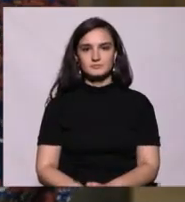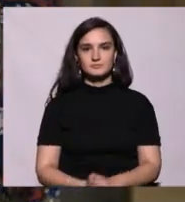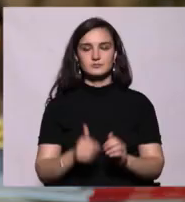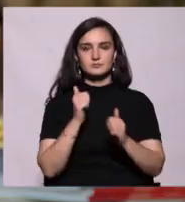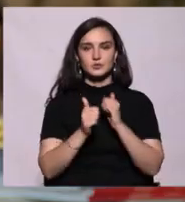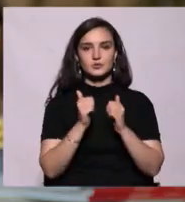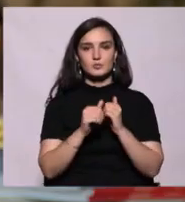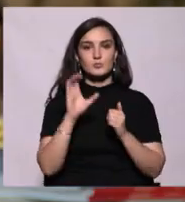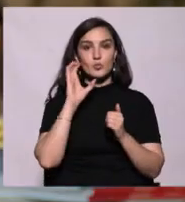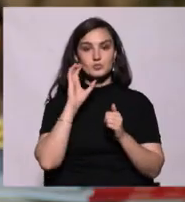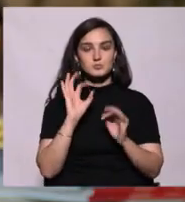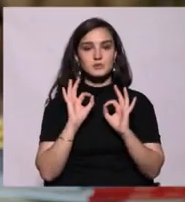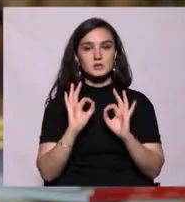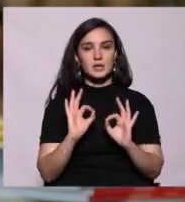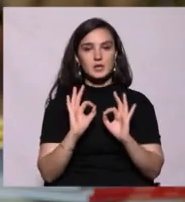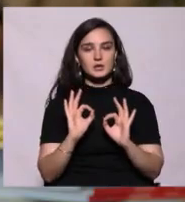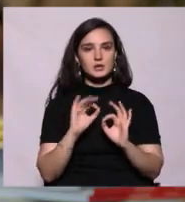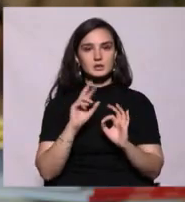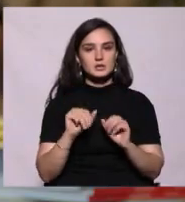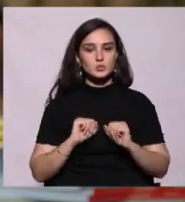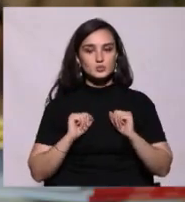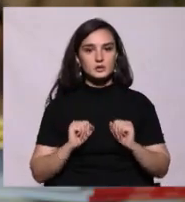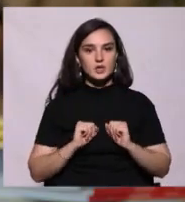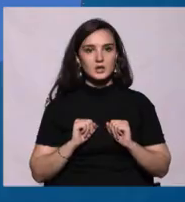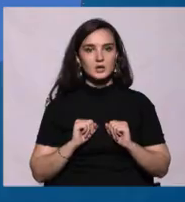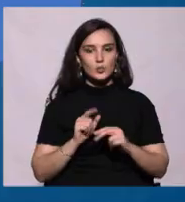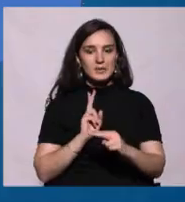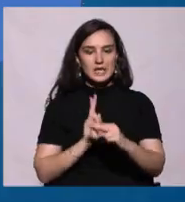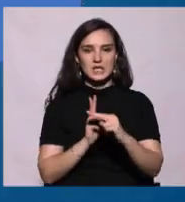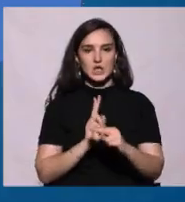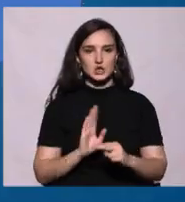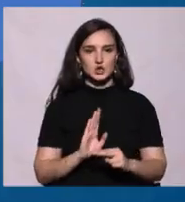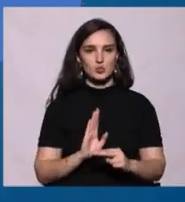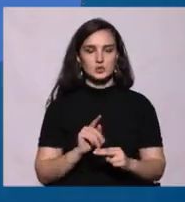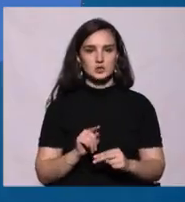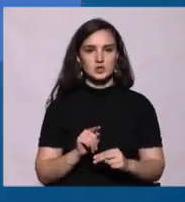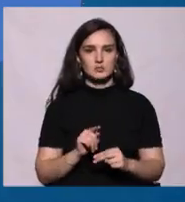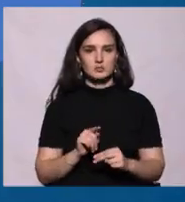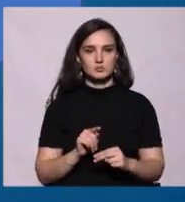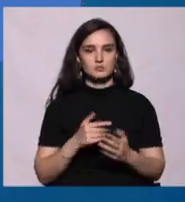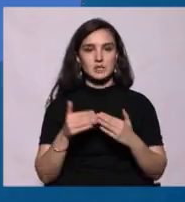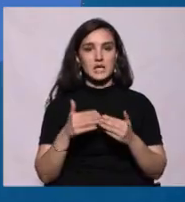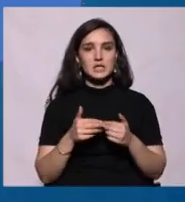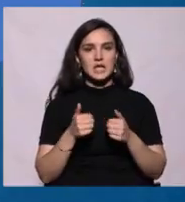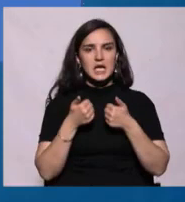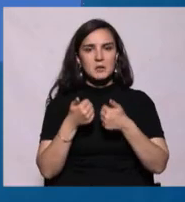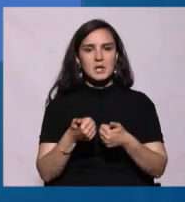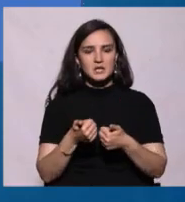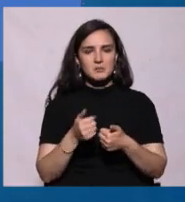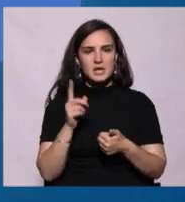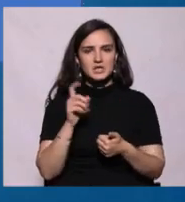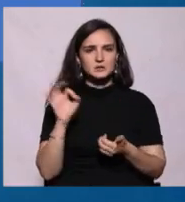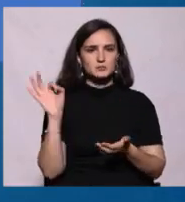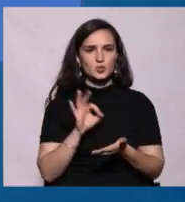Always listen carefully and try not to interrupt. Making notes will help you be